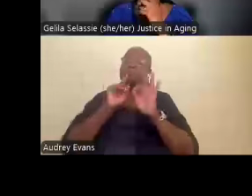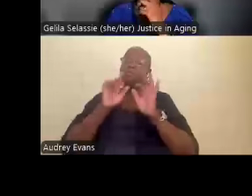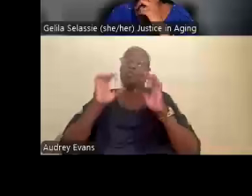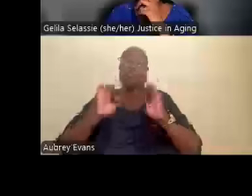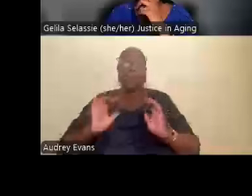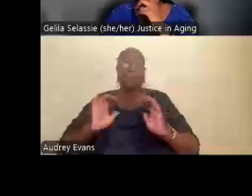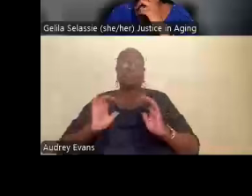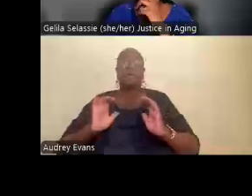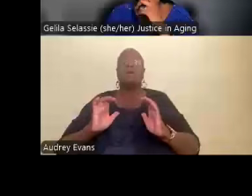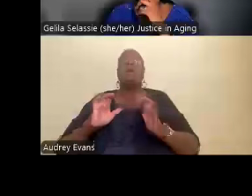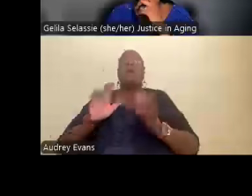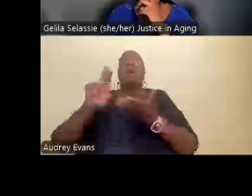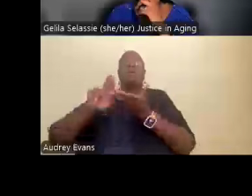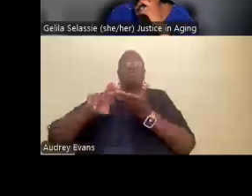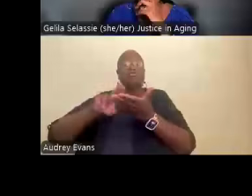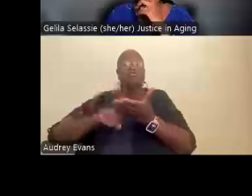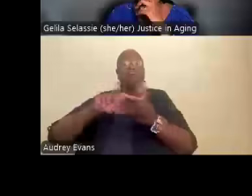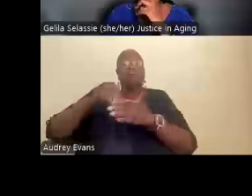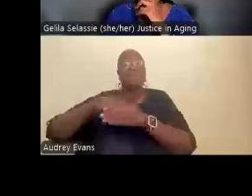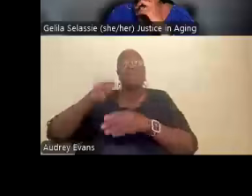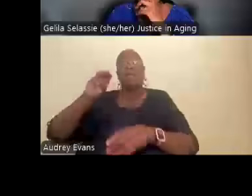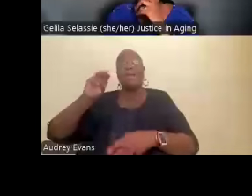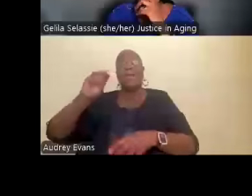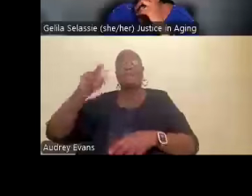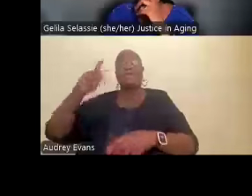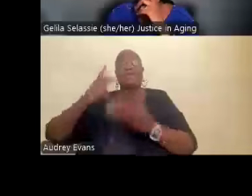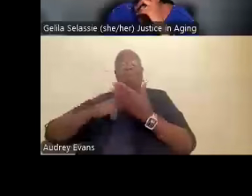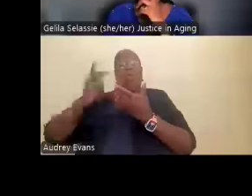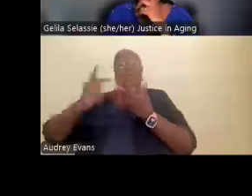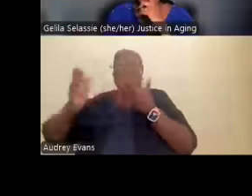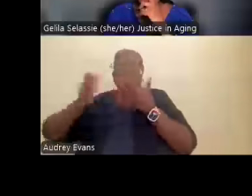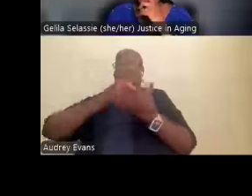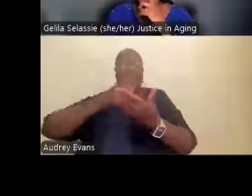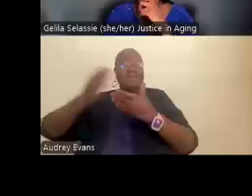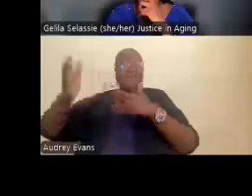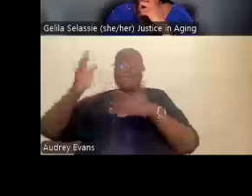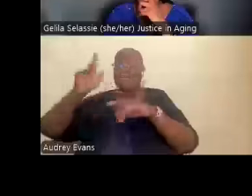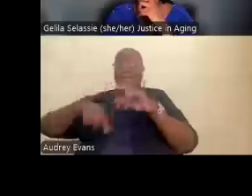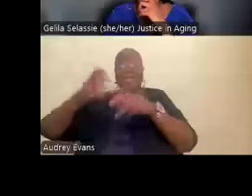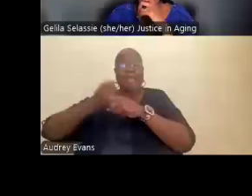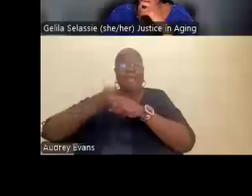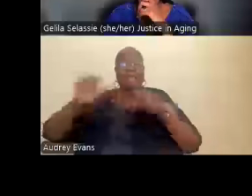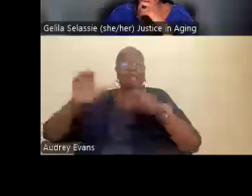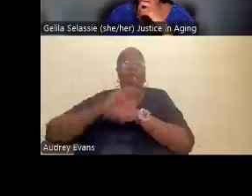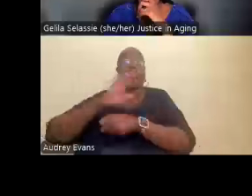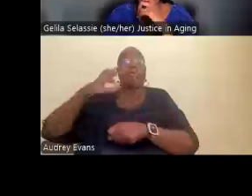are enrolled in MSP program, even if ineligible for full Medicaid benefits. MSPs alone